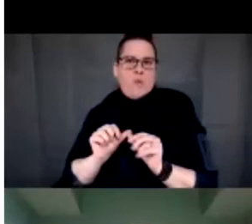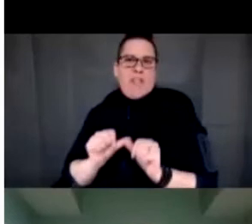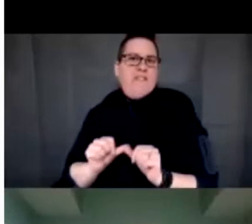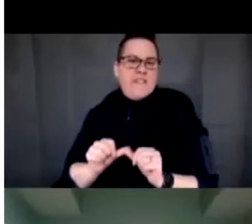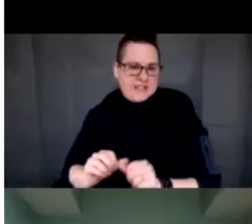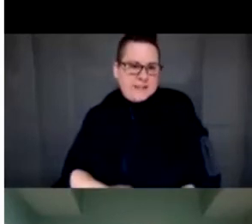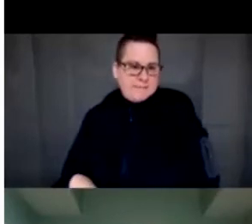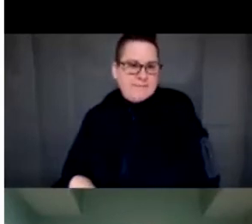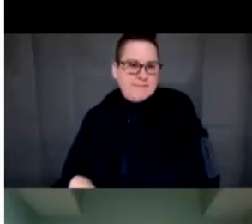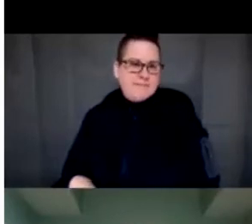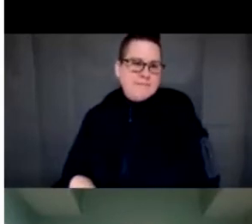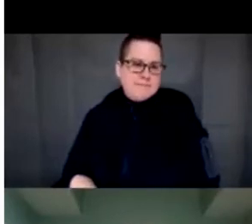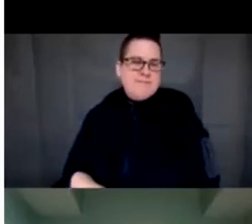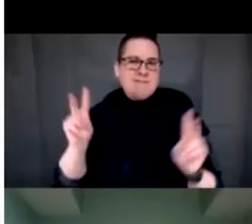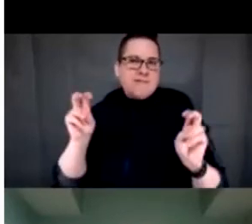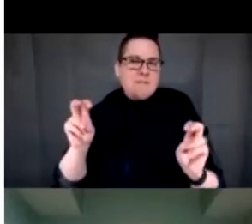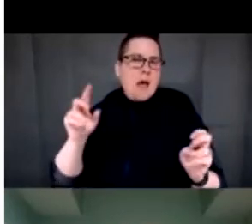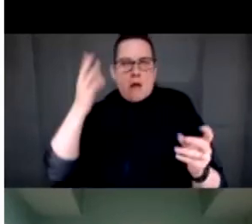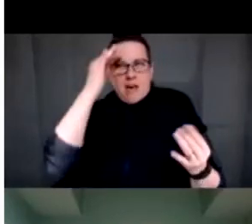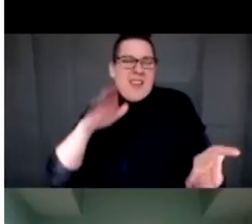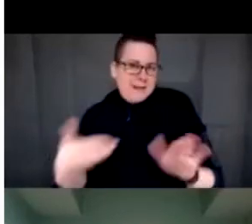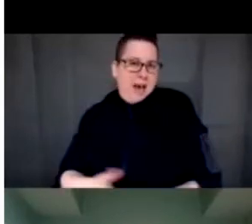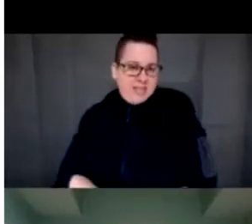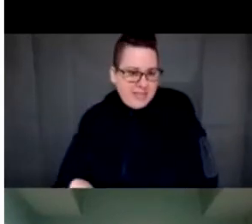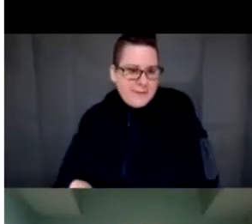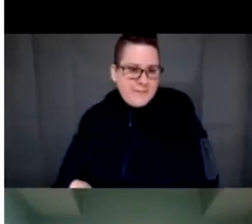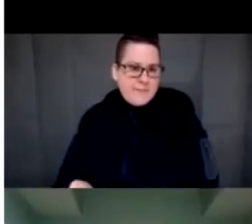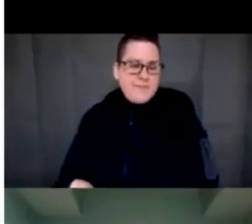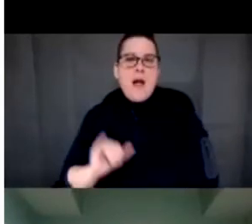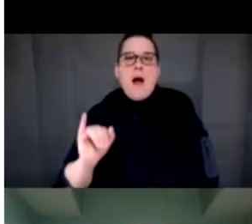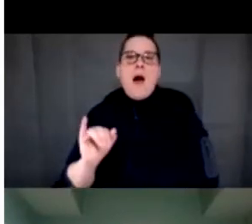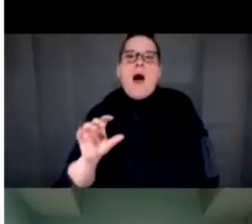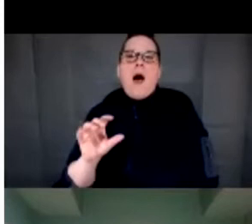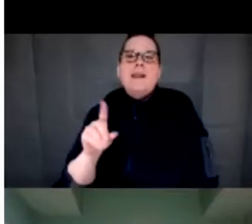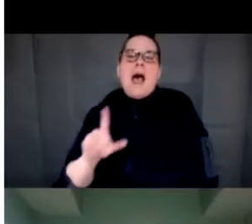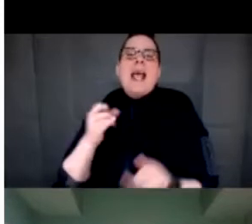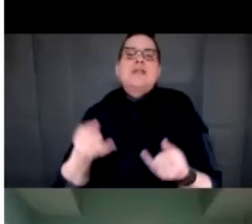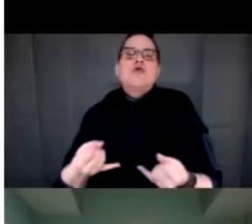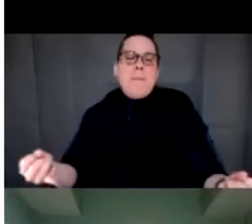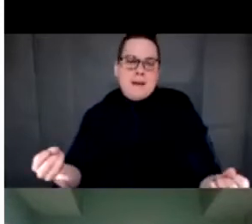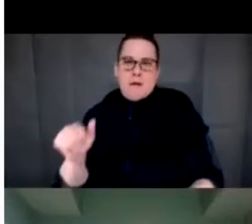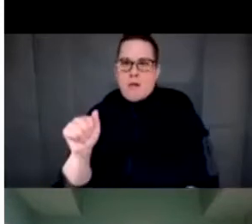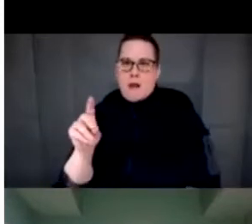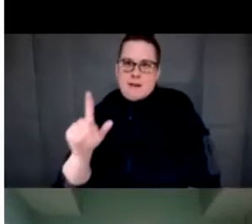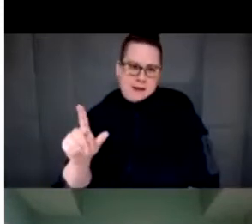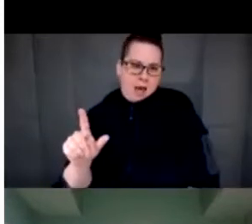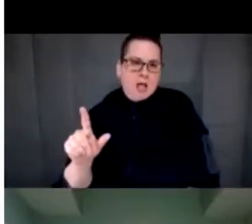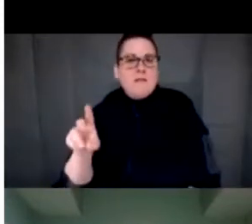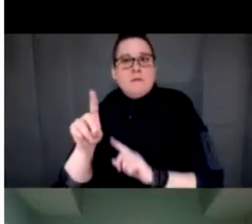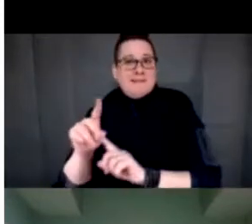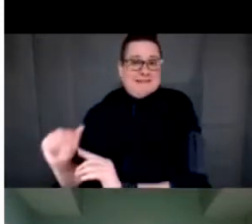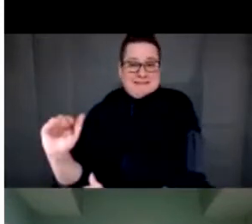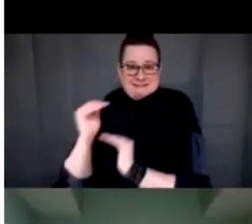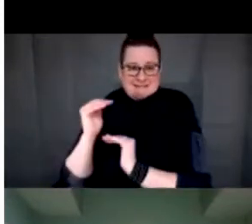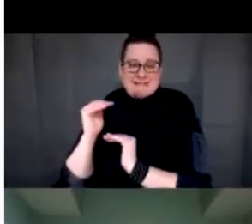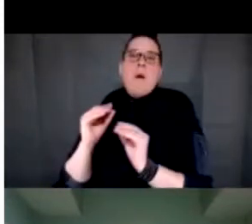death ideation. And instrumental activities of daily living and disability in those have found to be associated with a